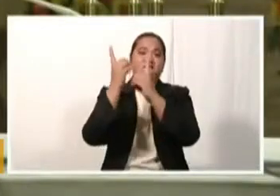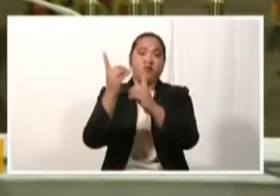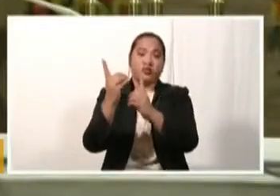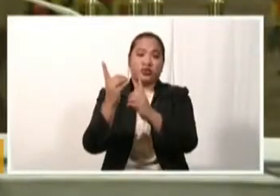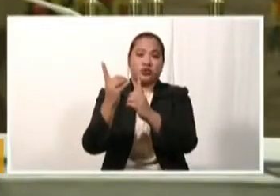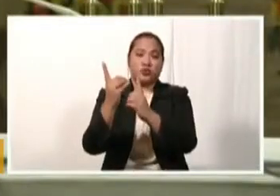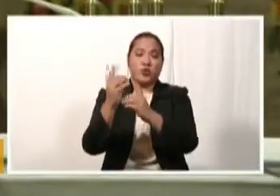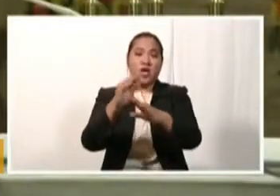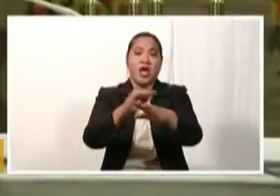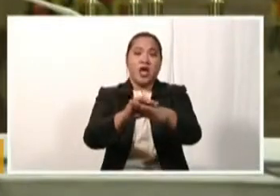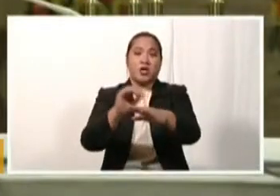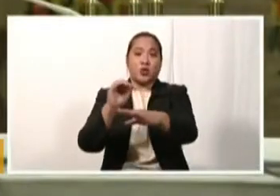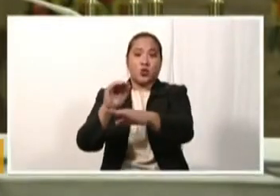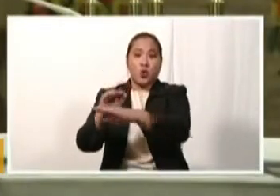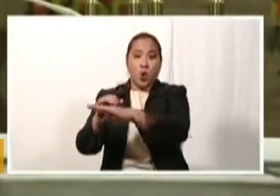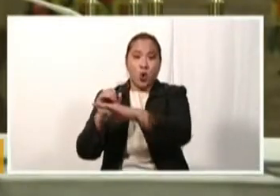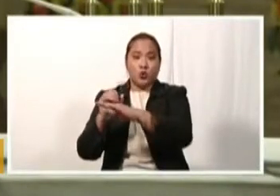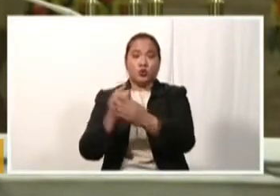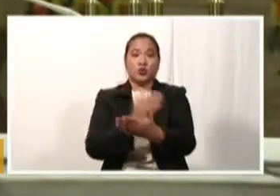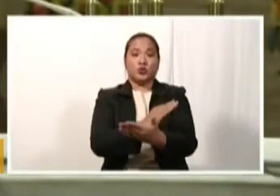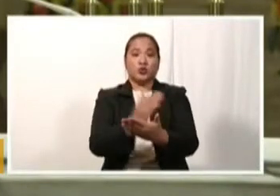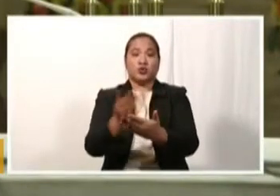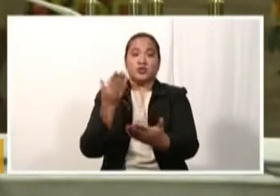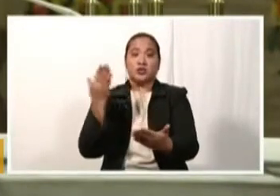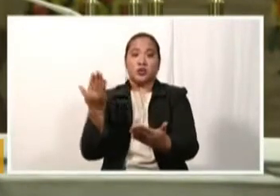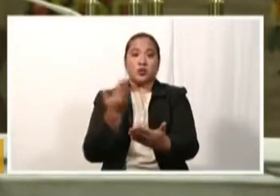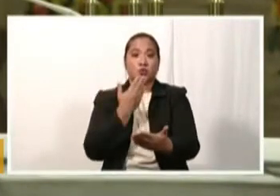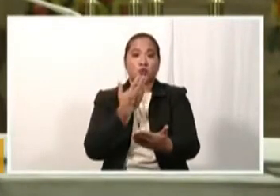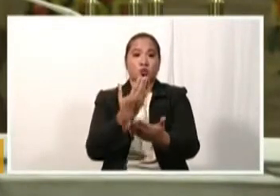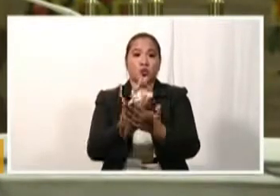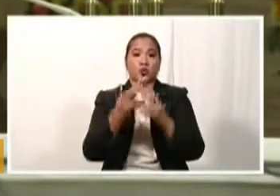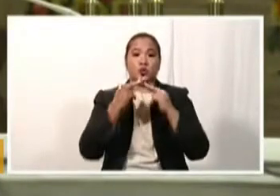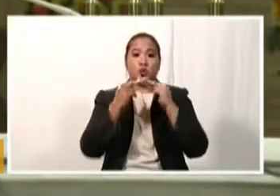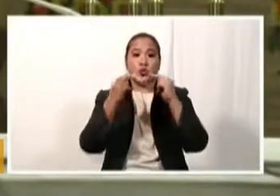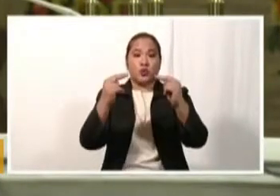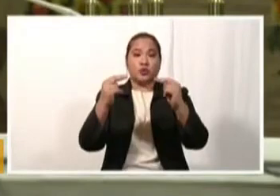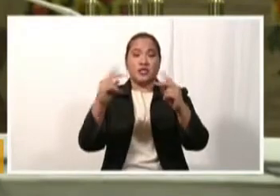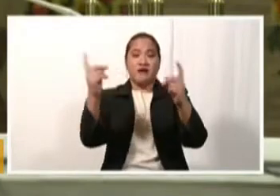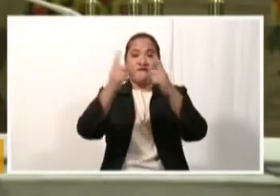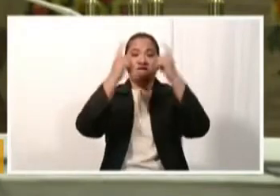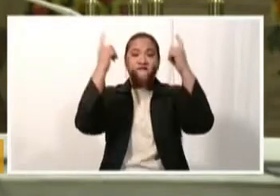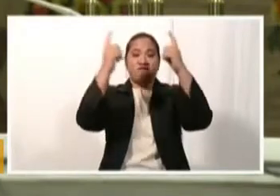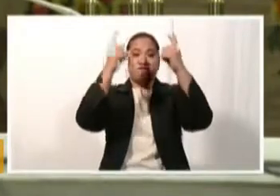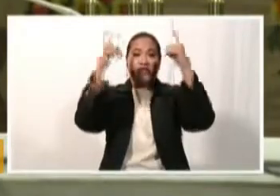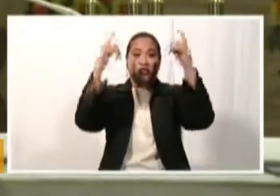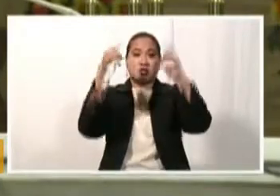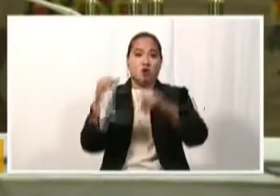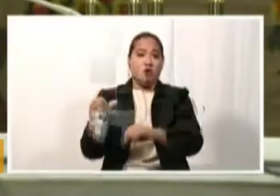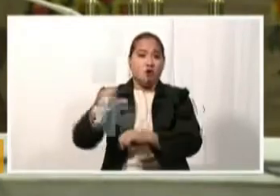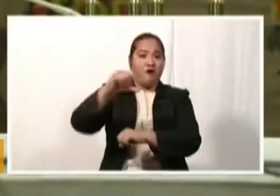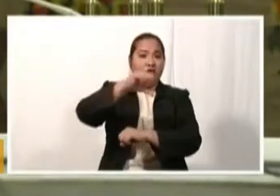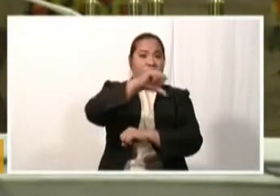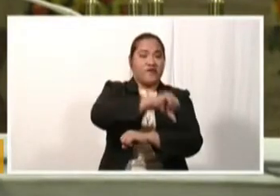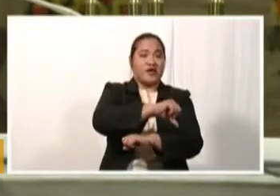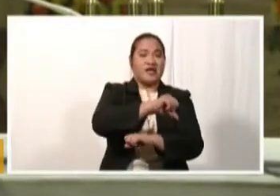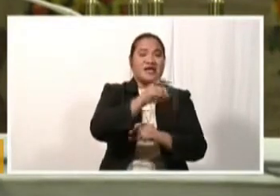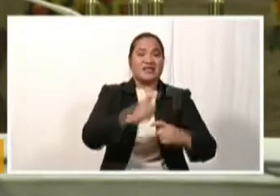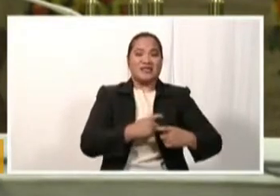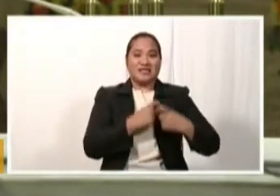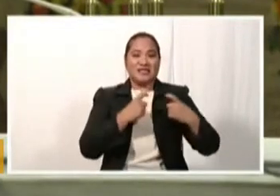We are called to share the good news of Christ's victory over sin and